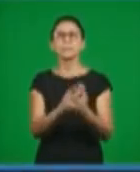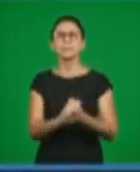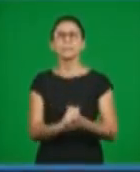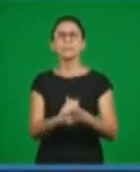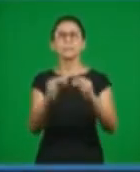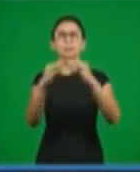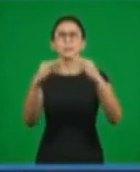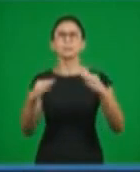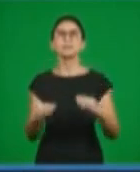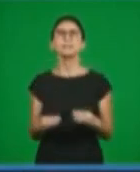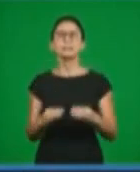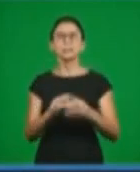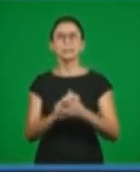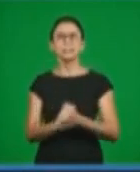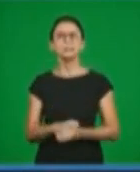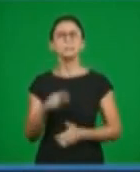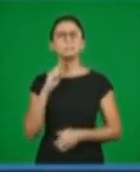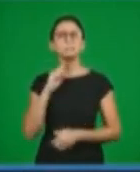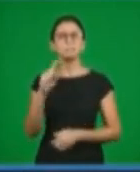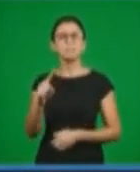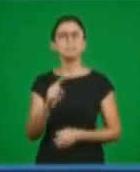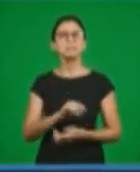the money of Umberlândia,